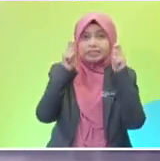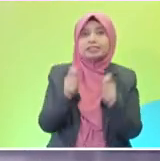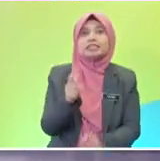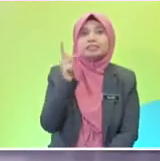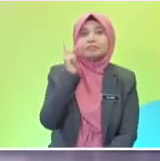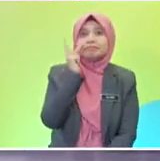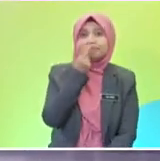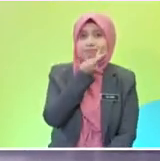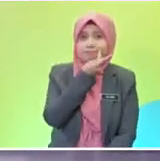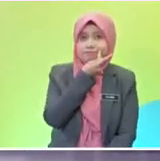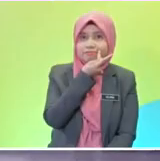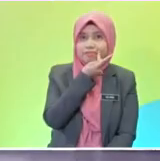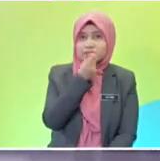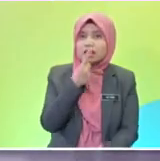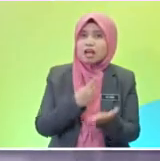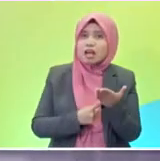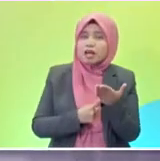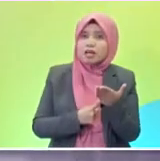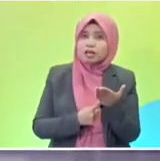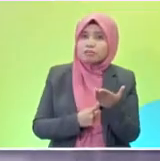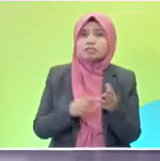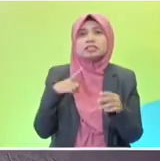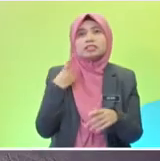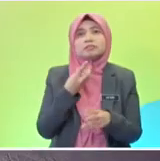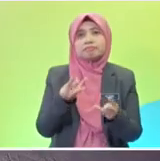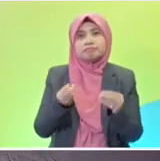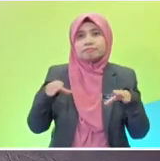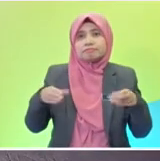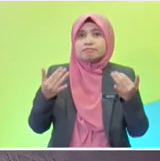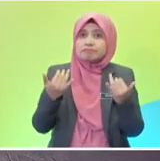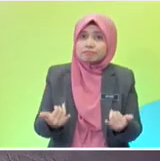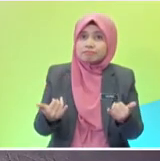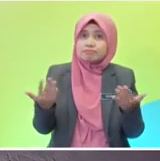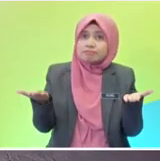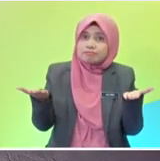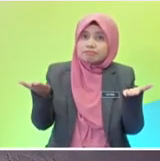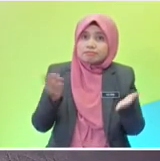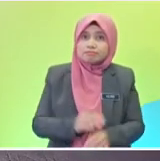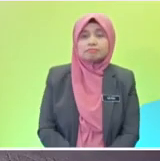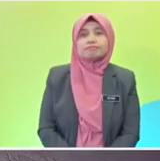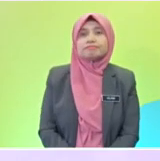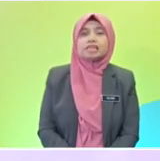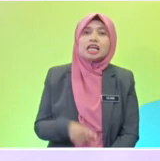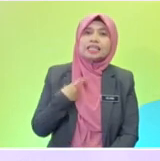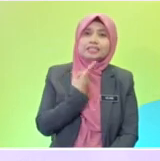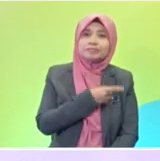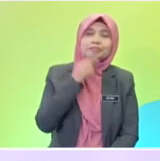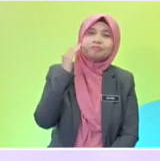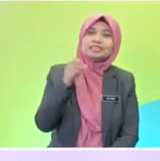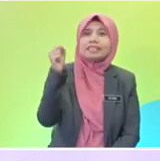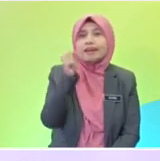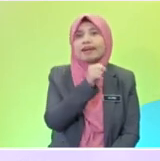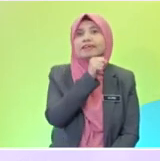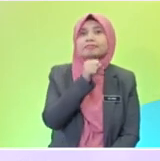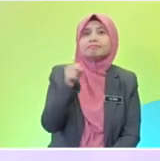Kenanga, how about this segment? What are we going to do? Okay. We have sing a song. Sing a song. We